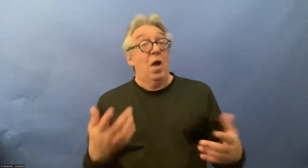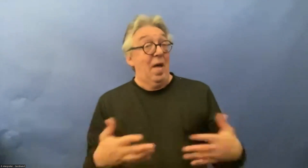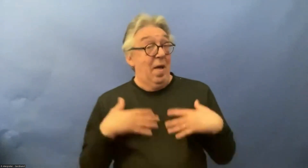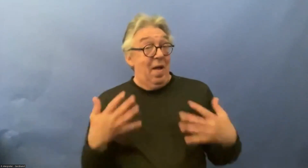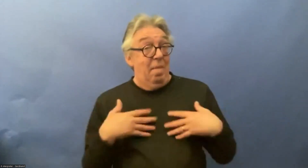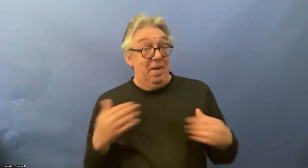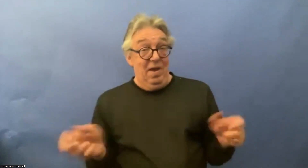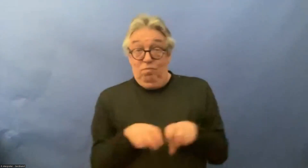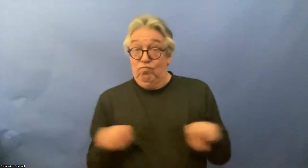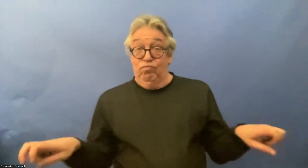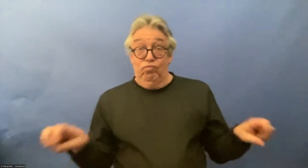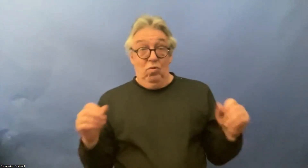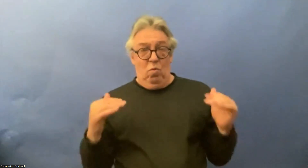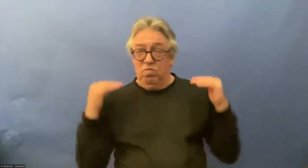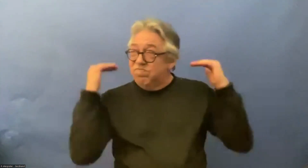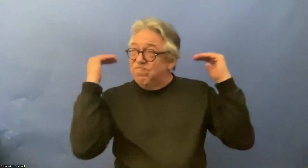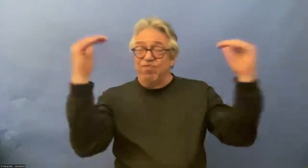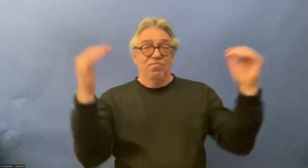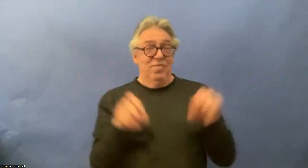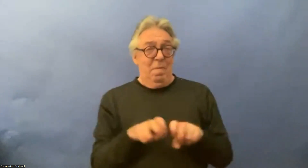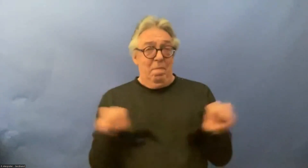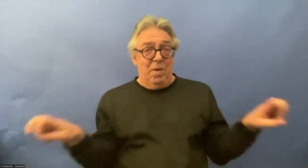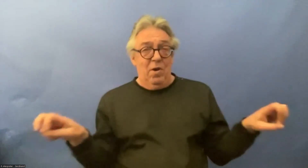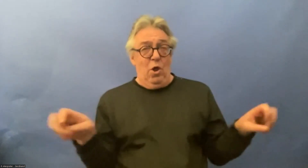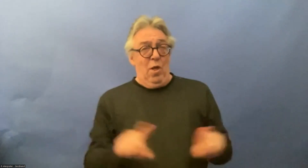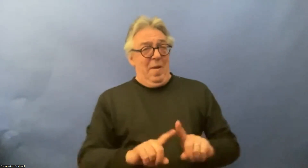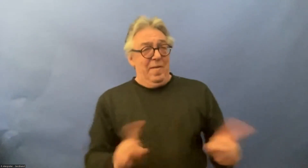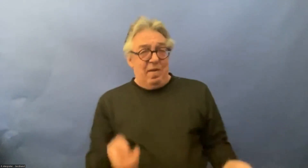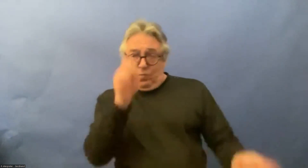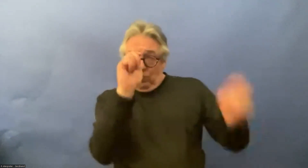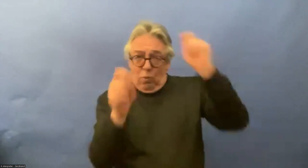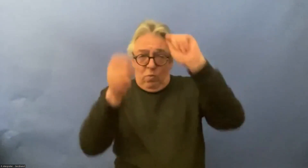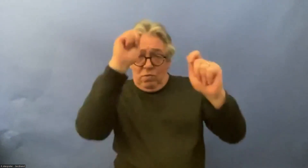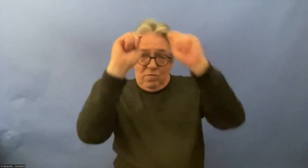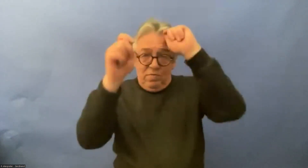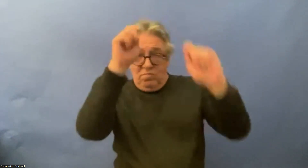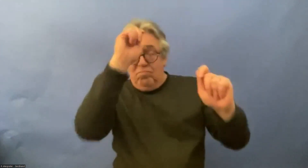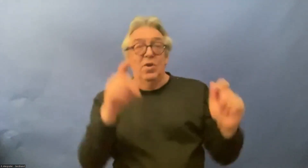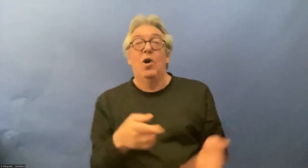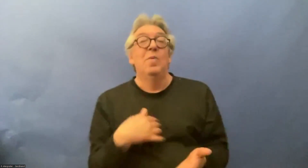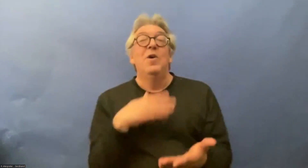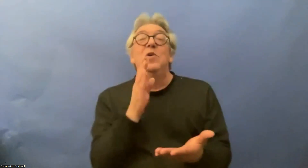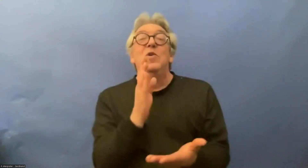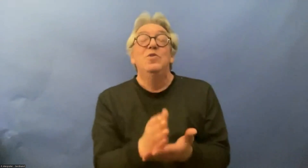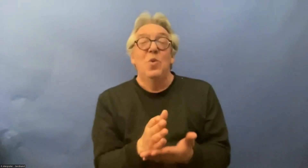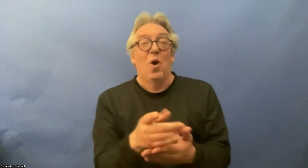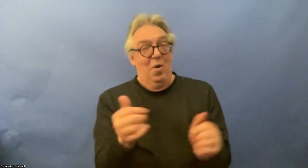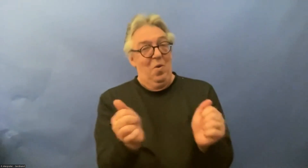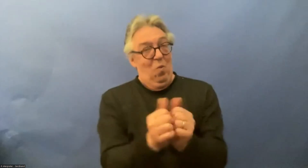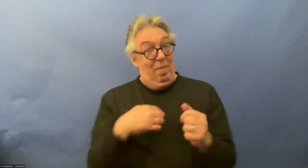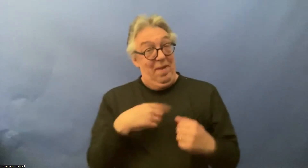great panelists with different experience and with different role, and I'm sure you will be happy with me to listen to them